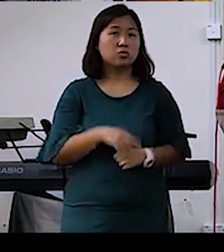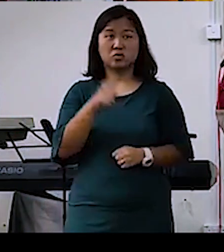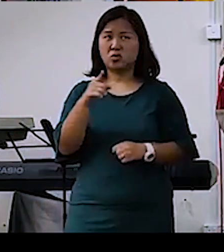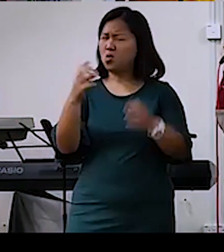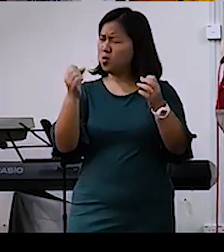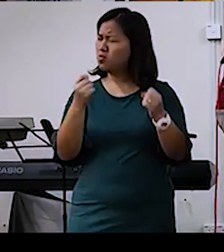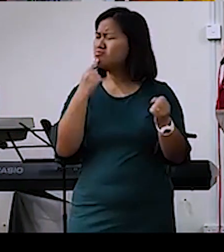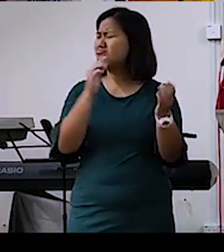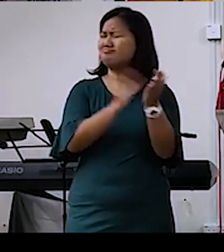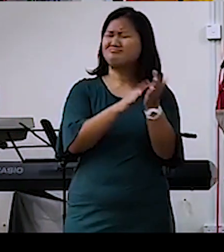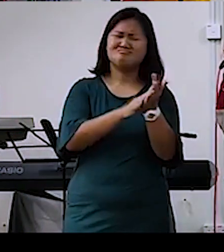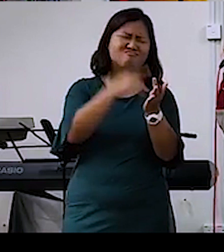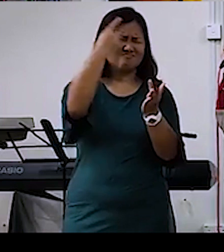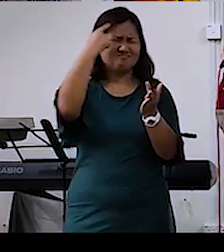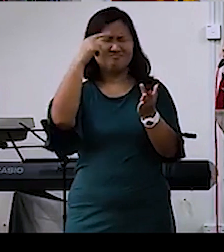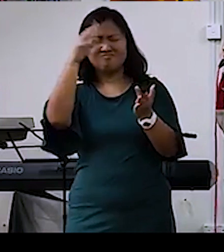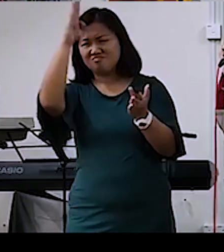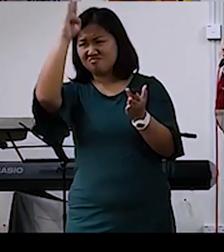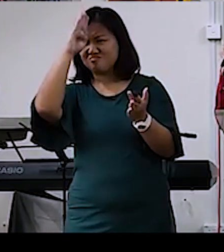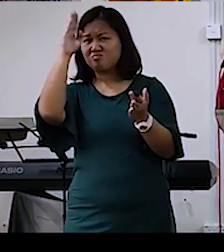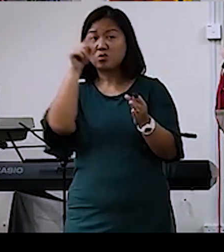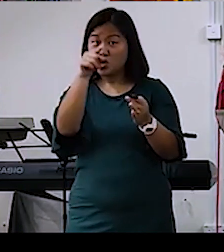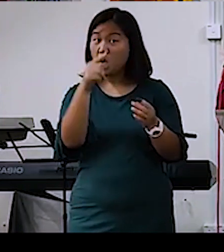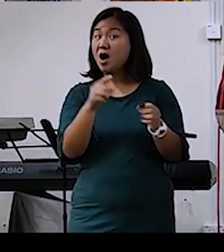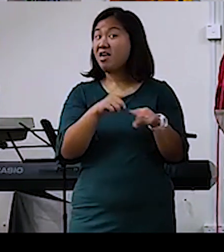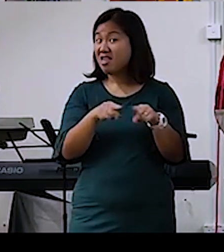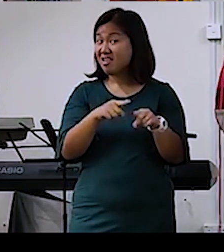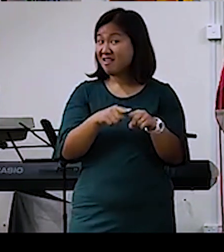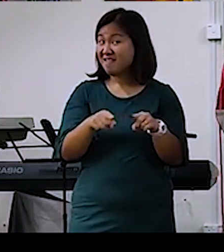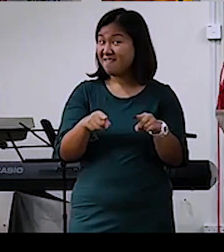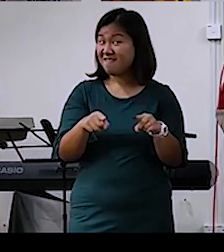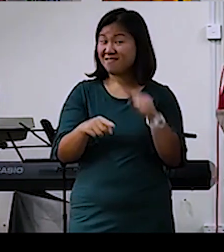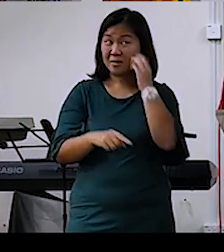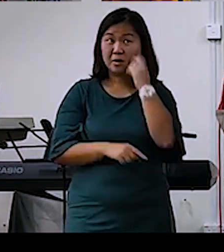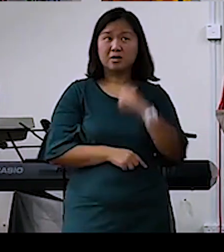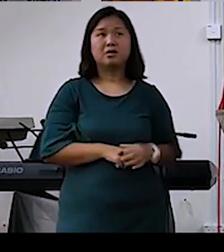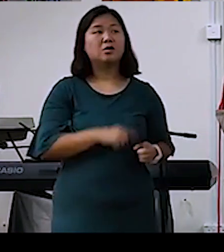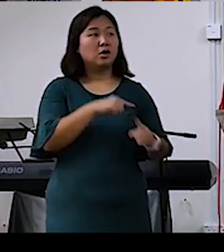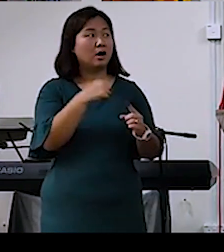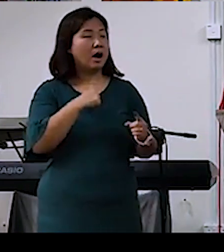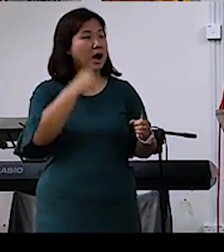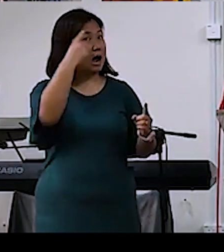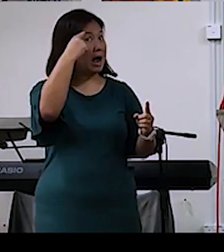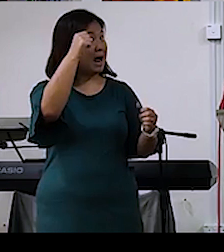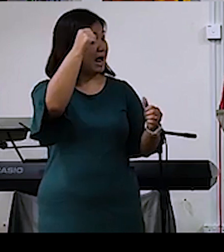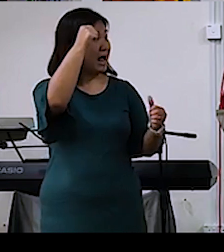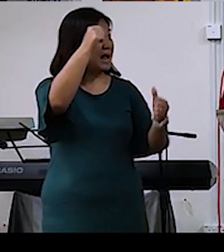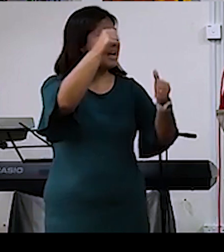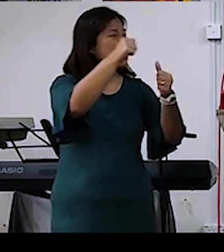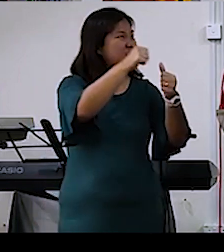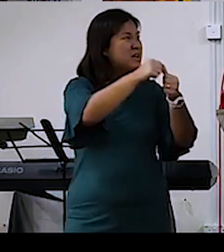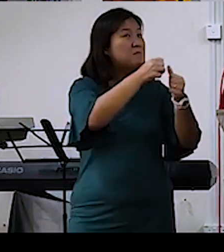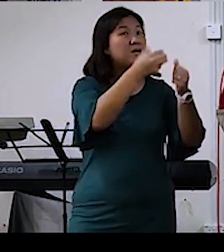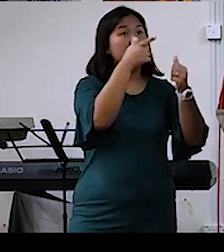commendable. You want to say, wow, you are different species. I remember you said when you walked out of our meeting from eight, so you